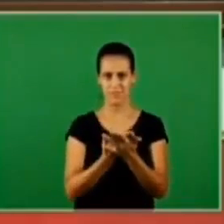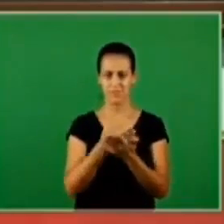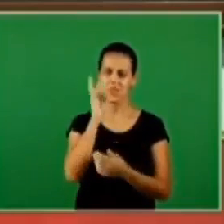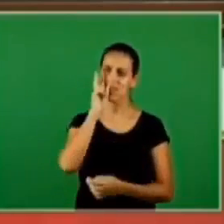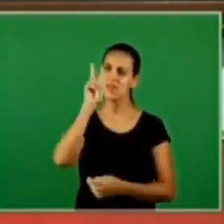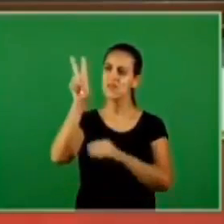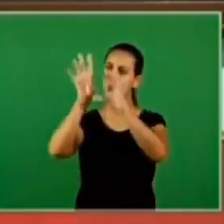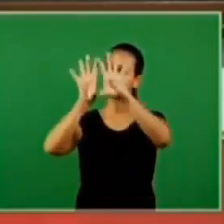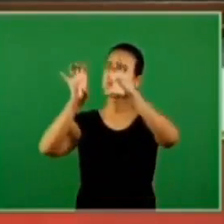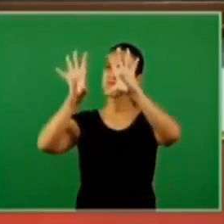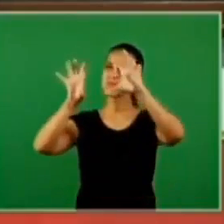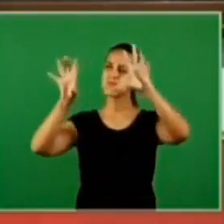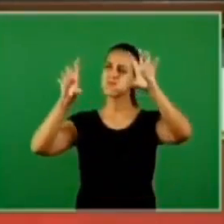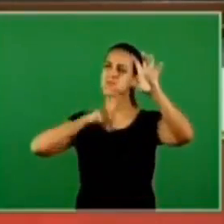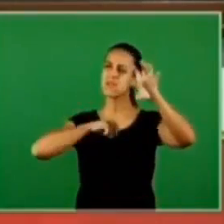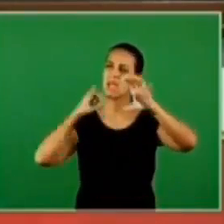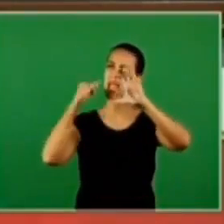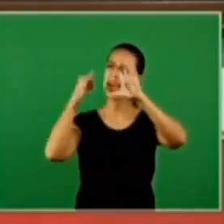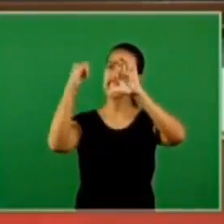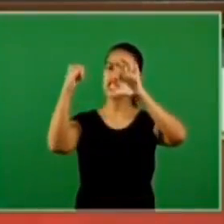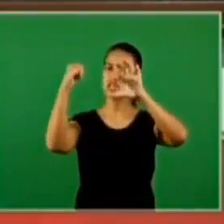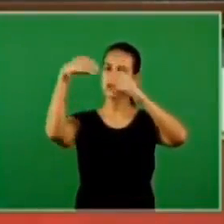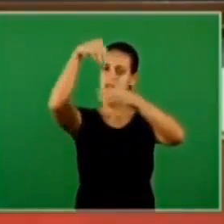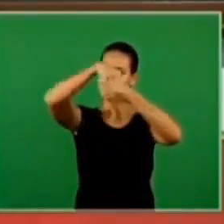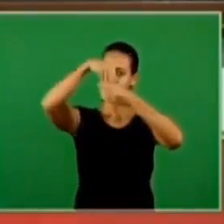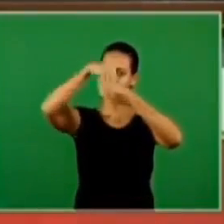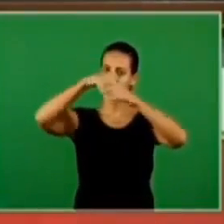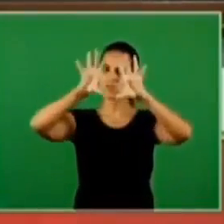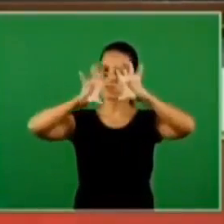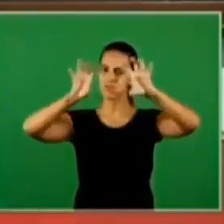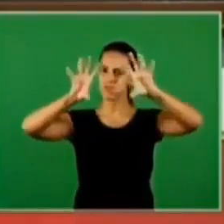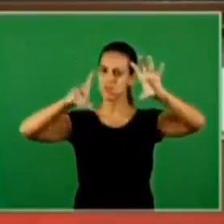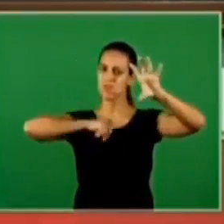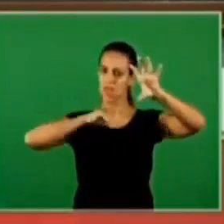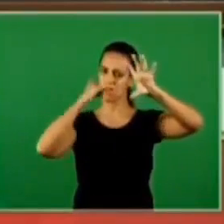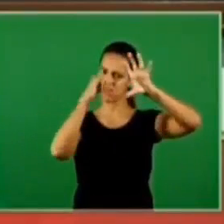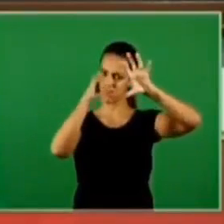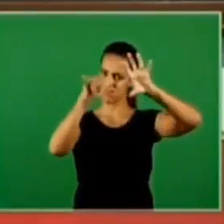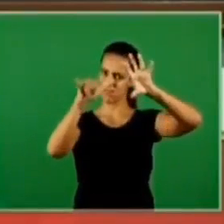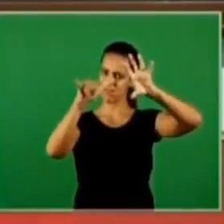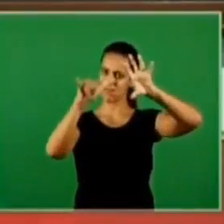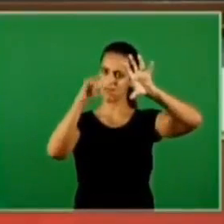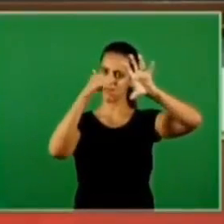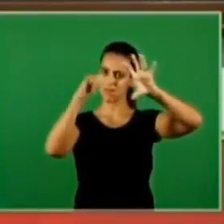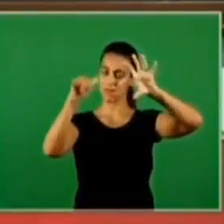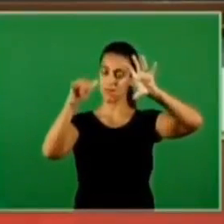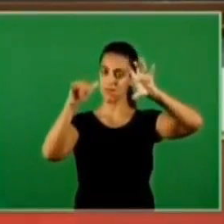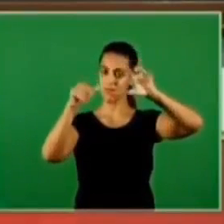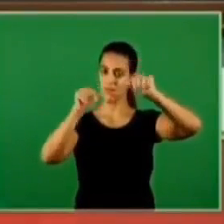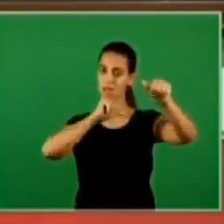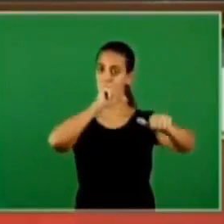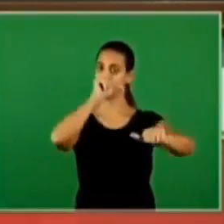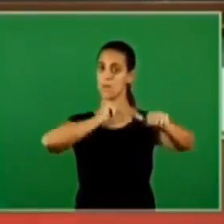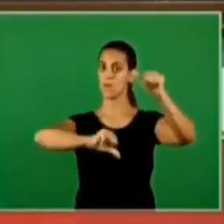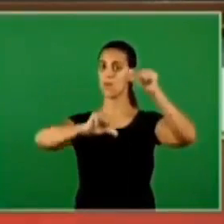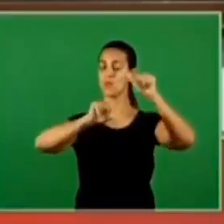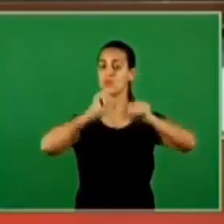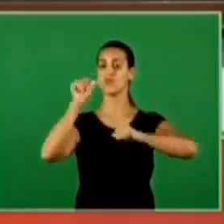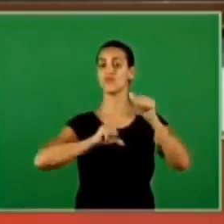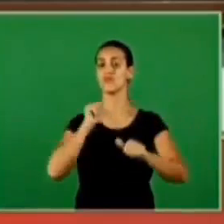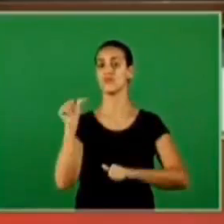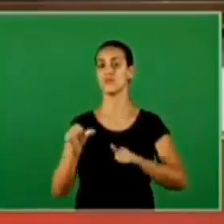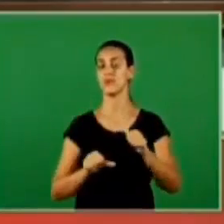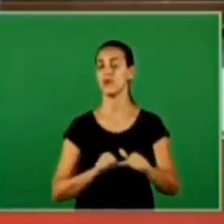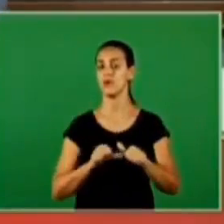Paradise said that in the clouds there was electricity. So he transformed this